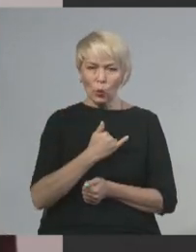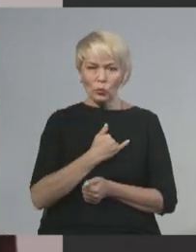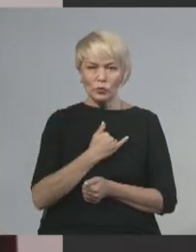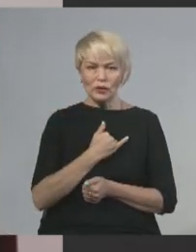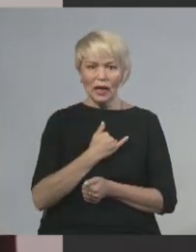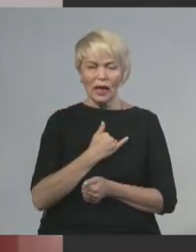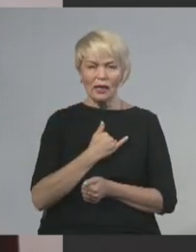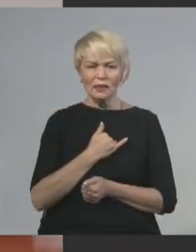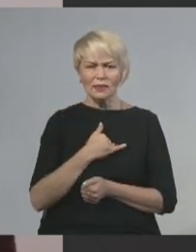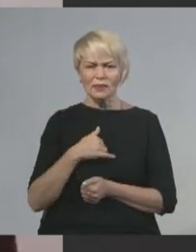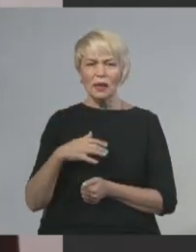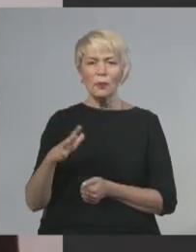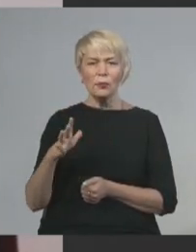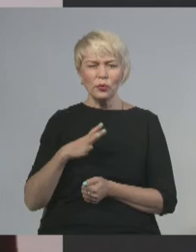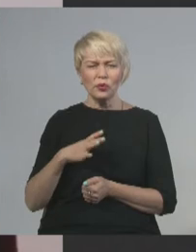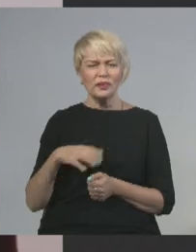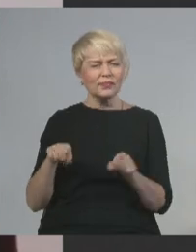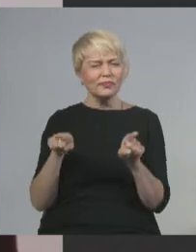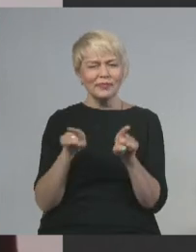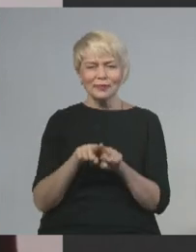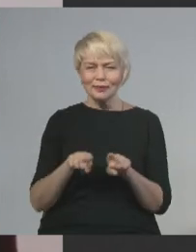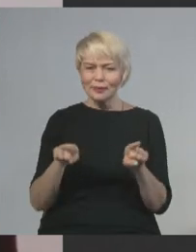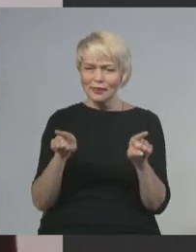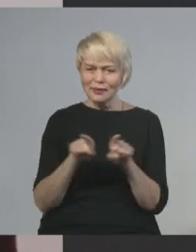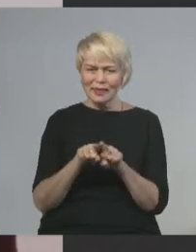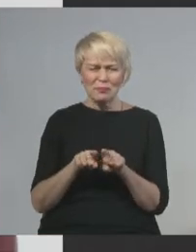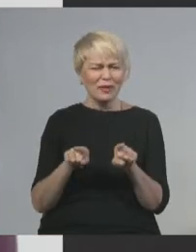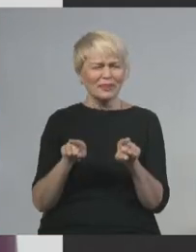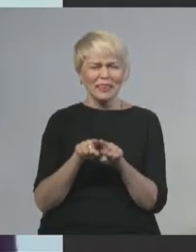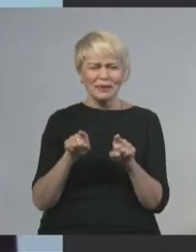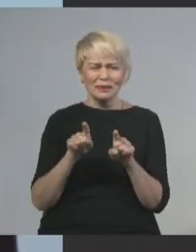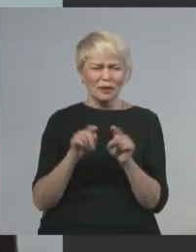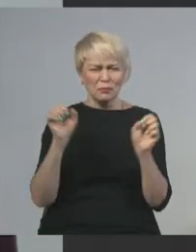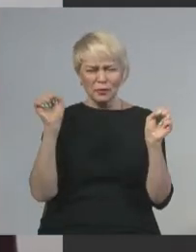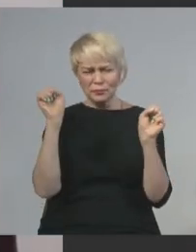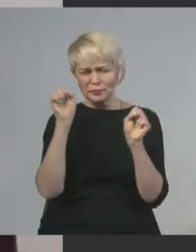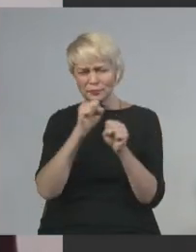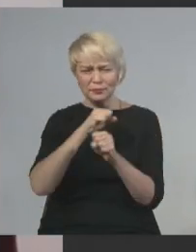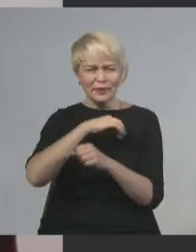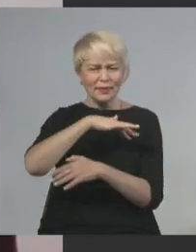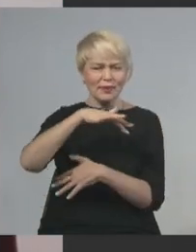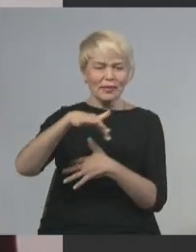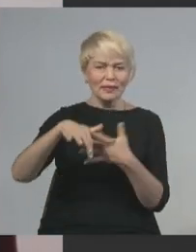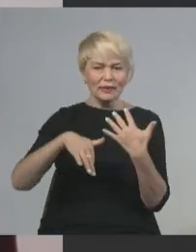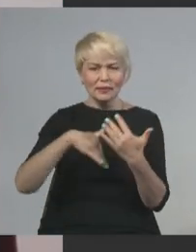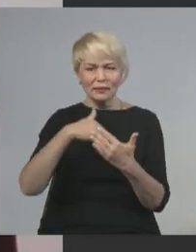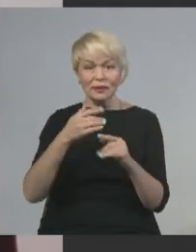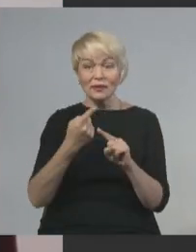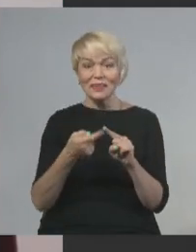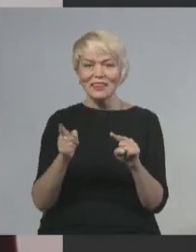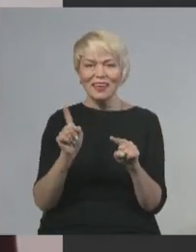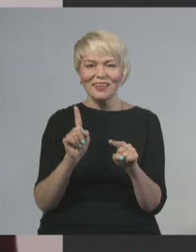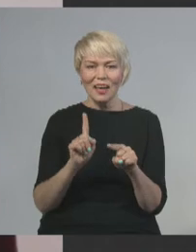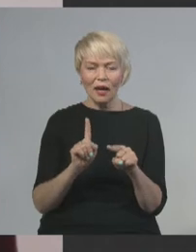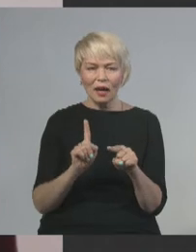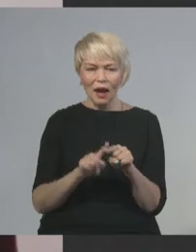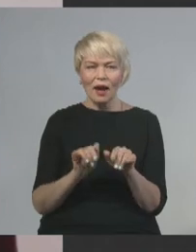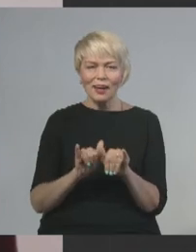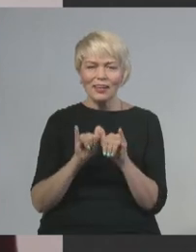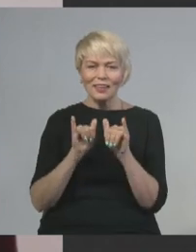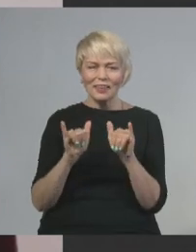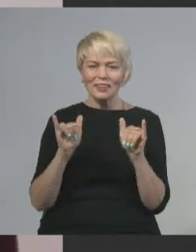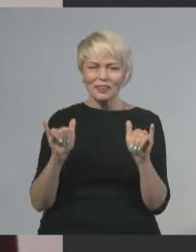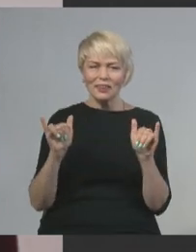same you know as i can read and listen on the social media